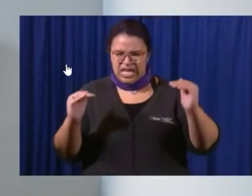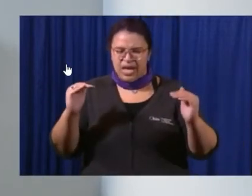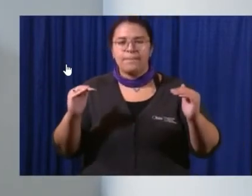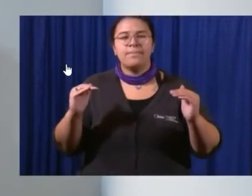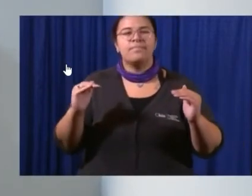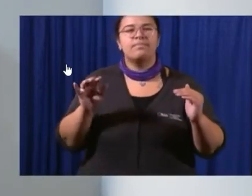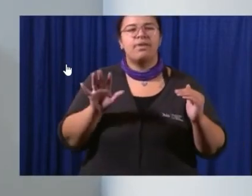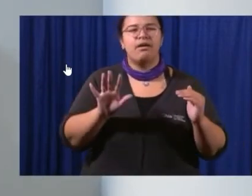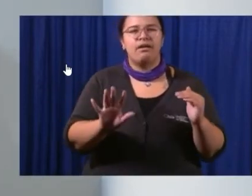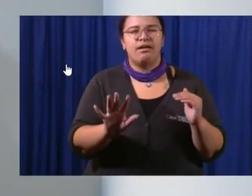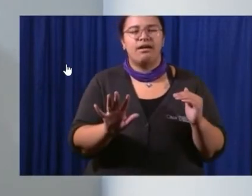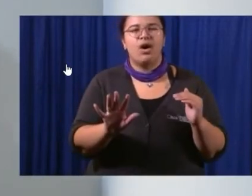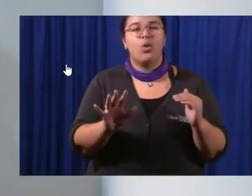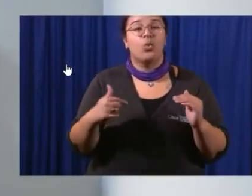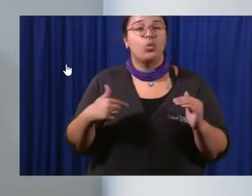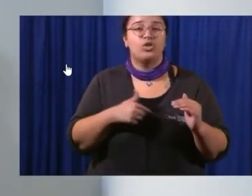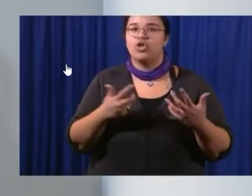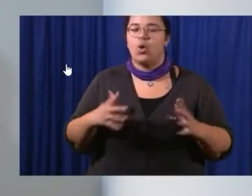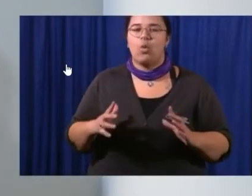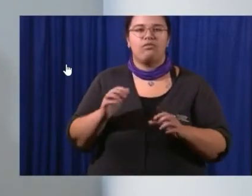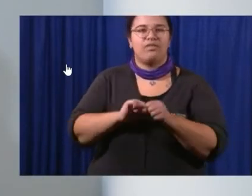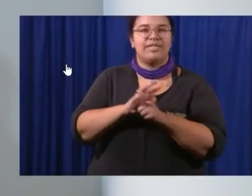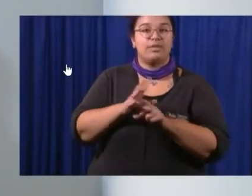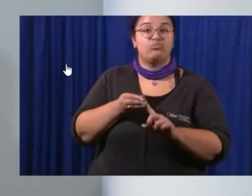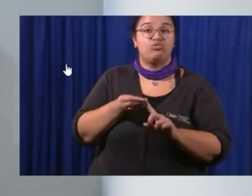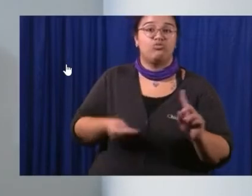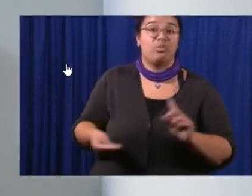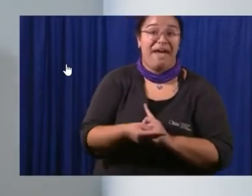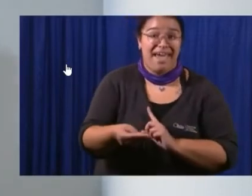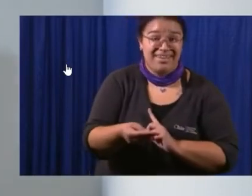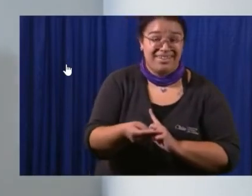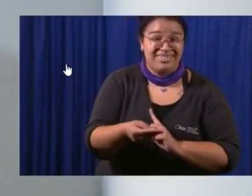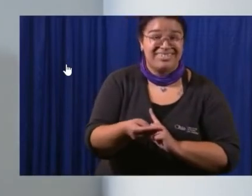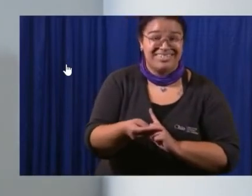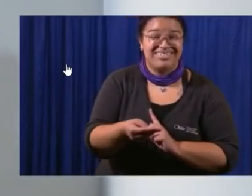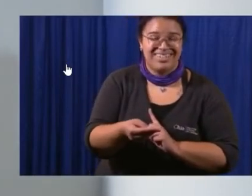from spreading the coronavirus, which could lead to some of those